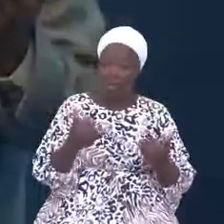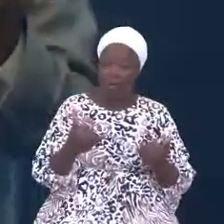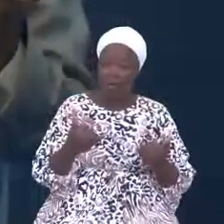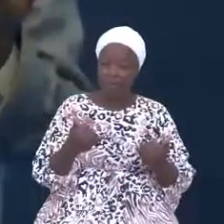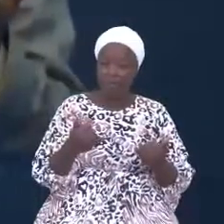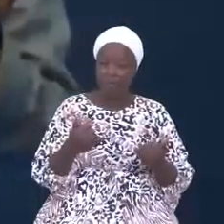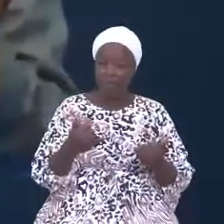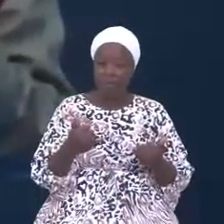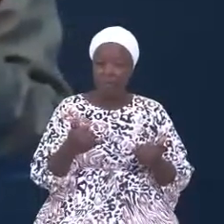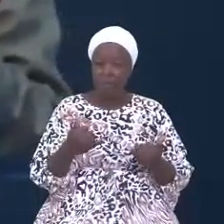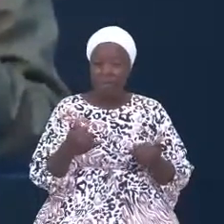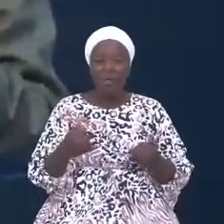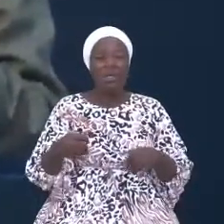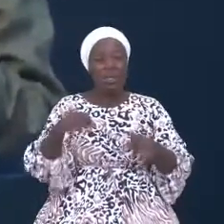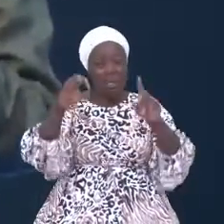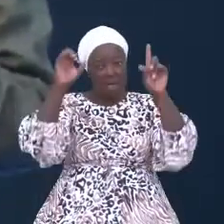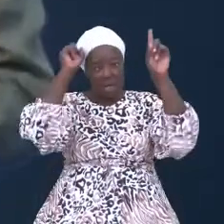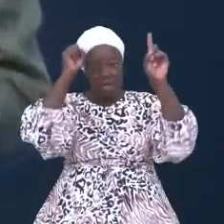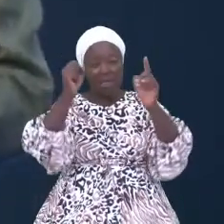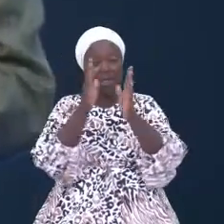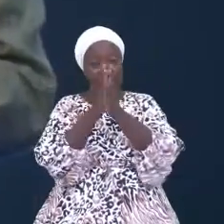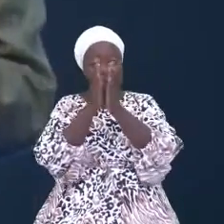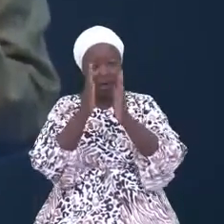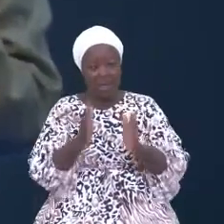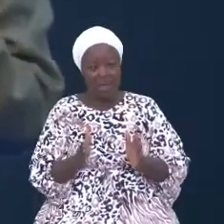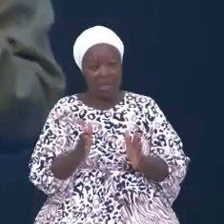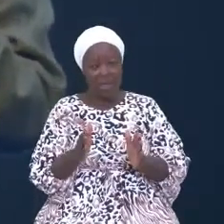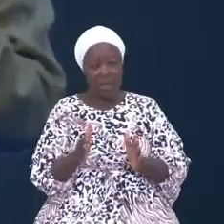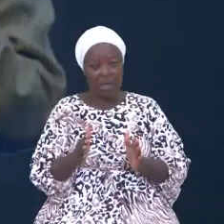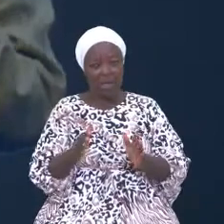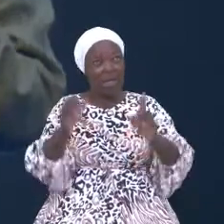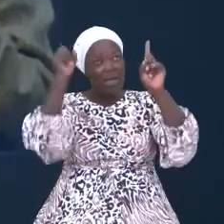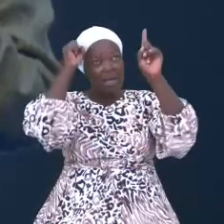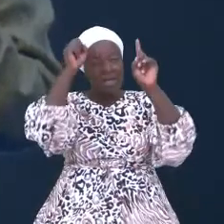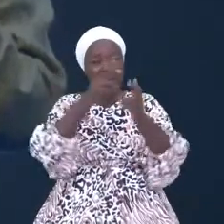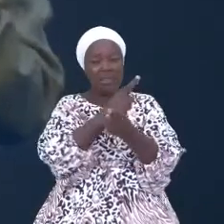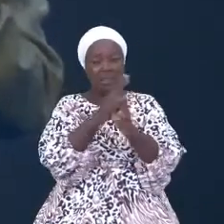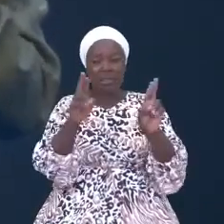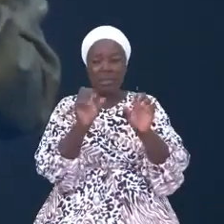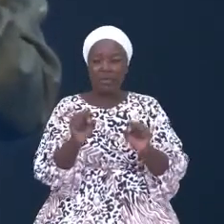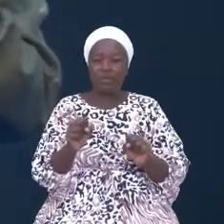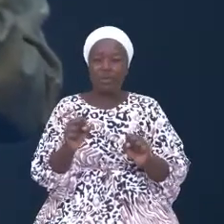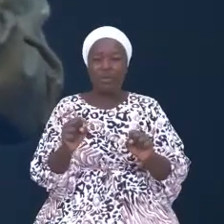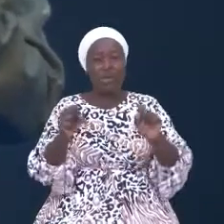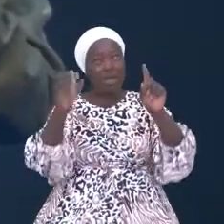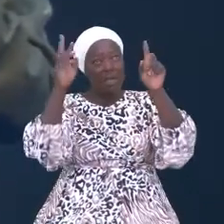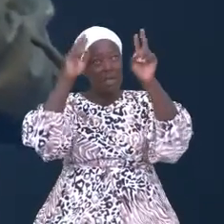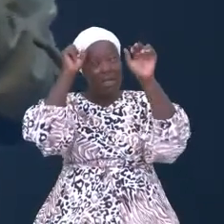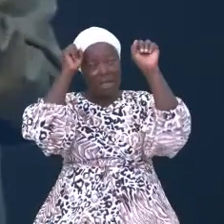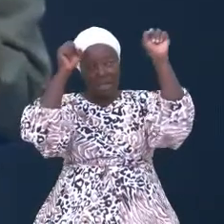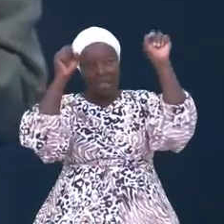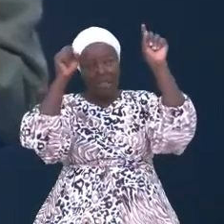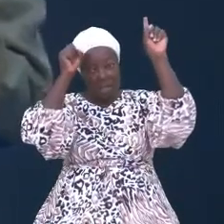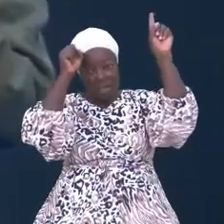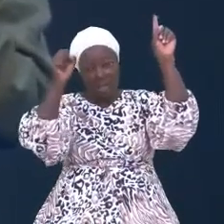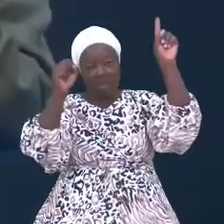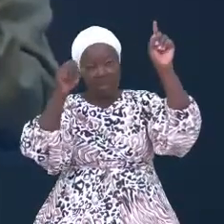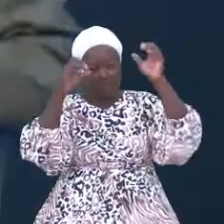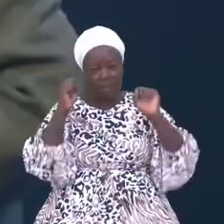is mediation, his redemption, his power,